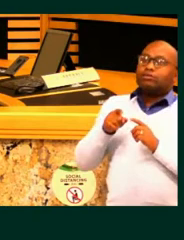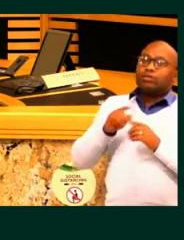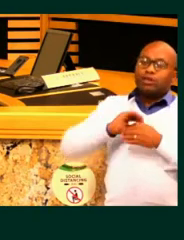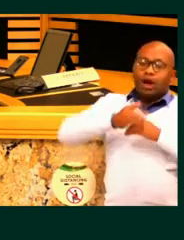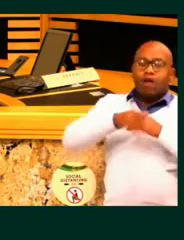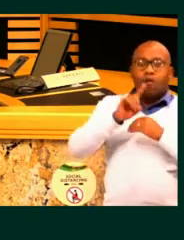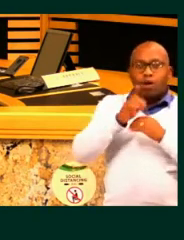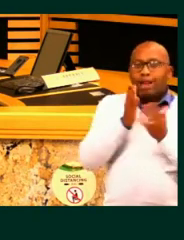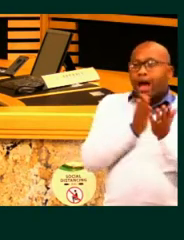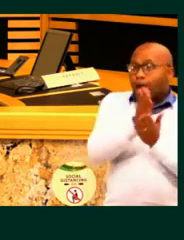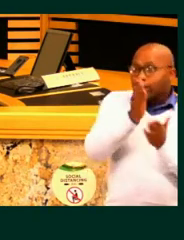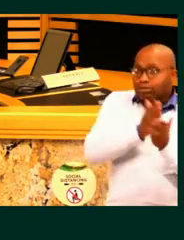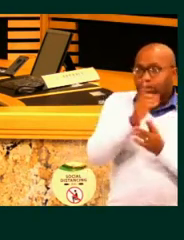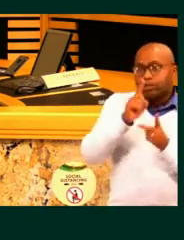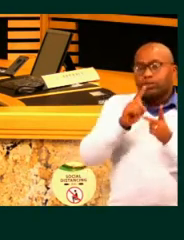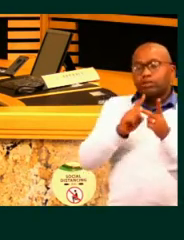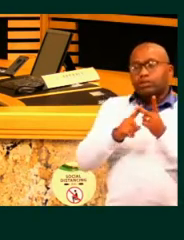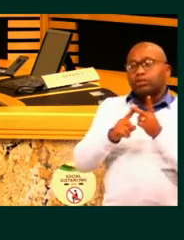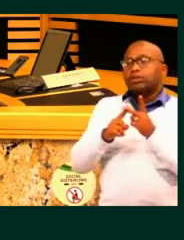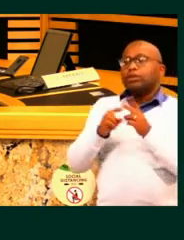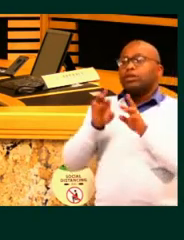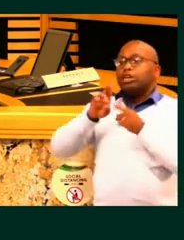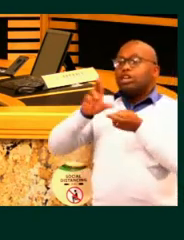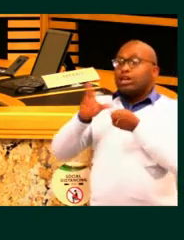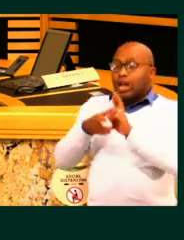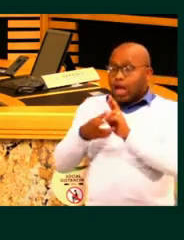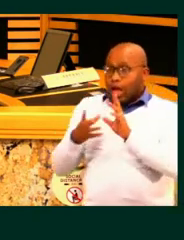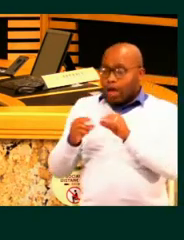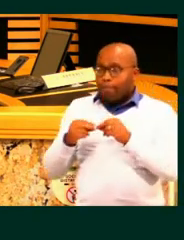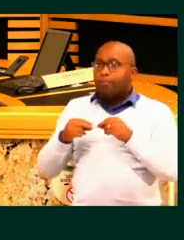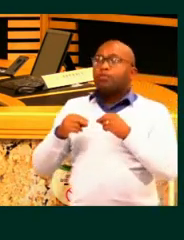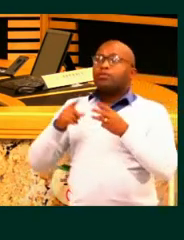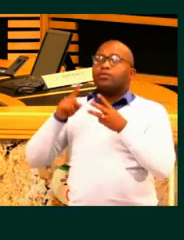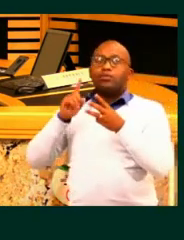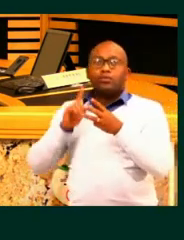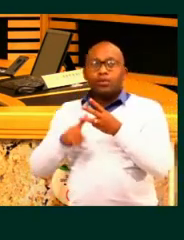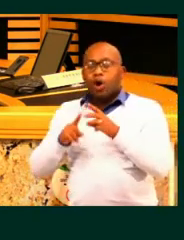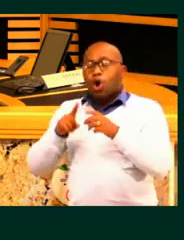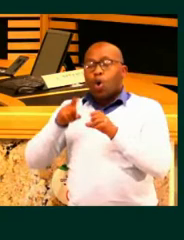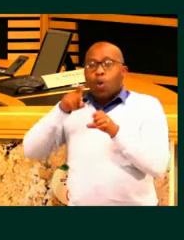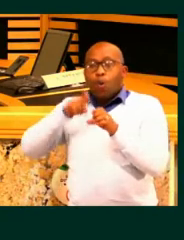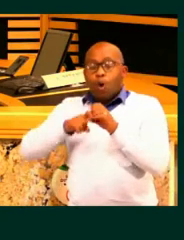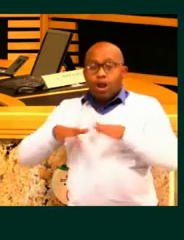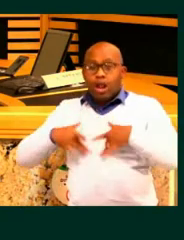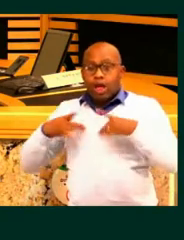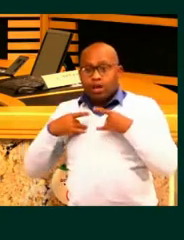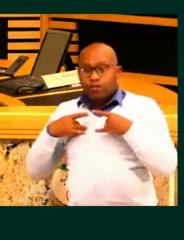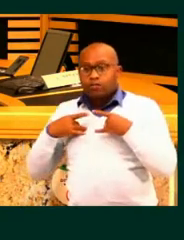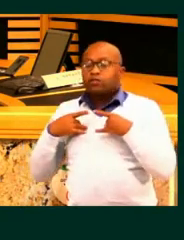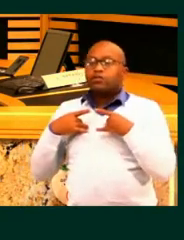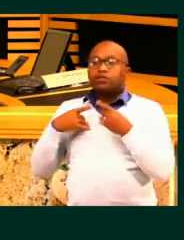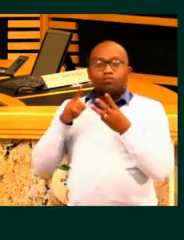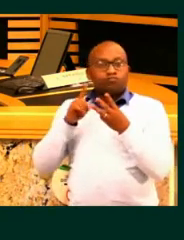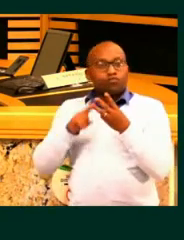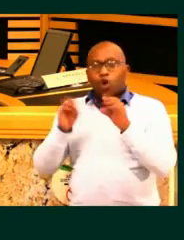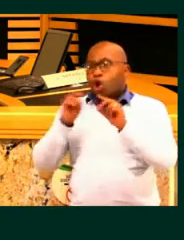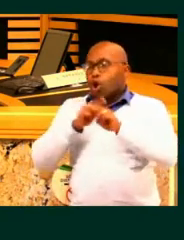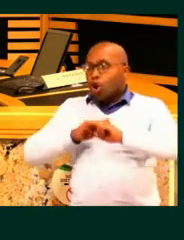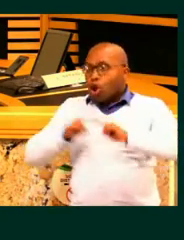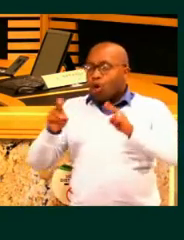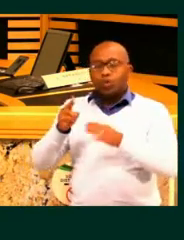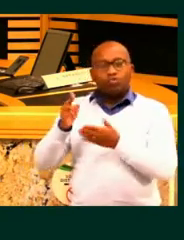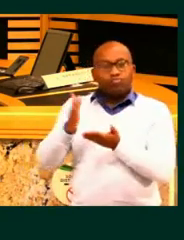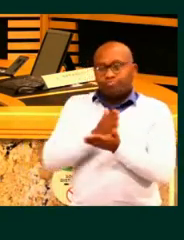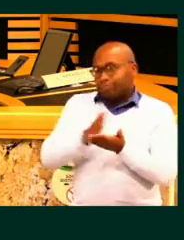accessibility Rehabilitation participation in political life equality and nondiscrimination of the disabled he